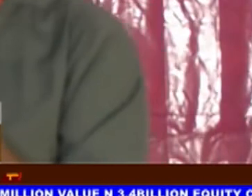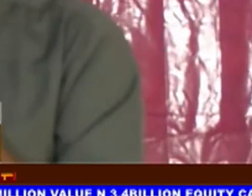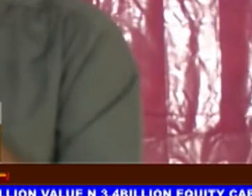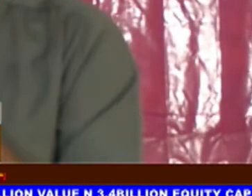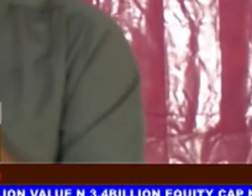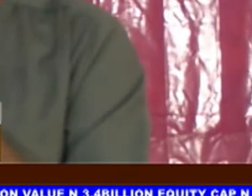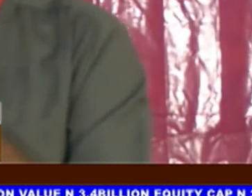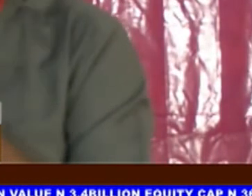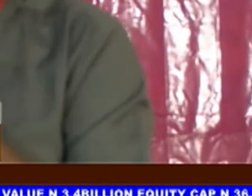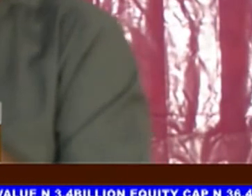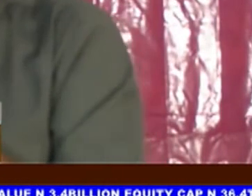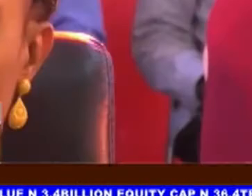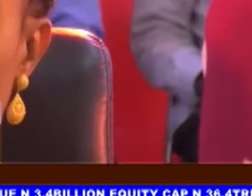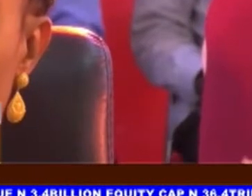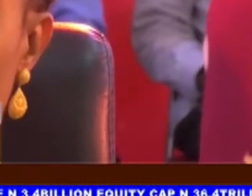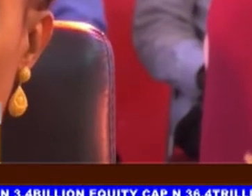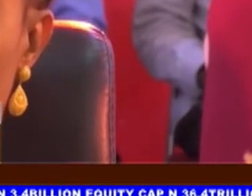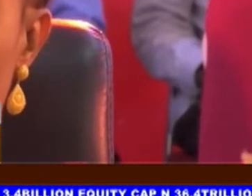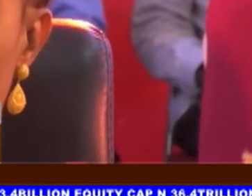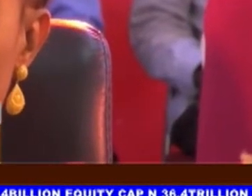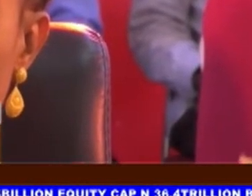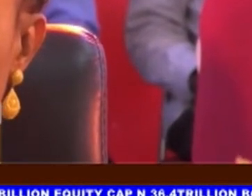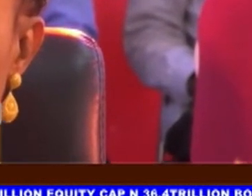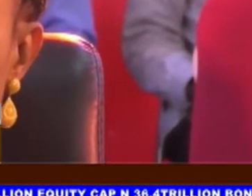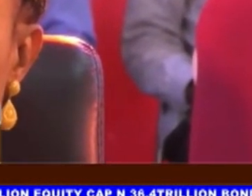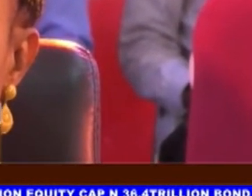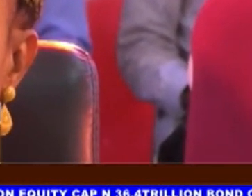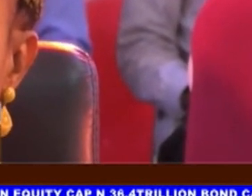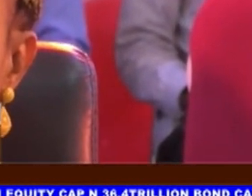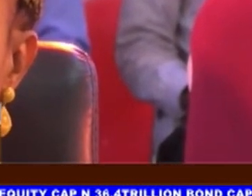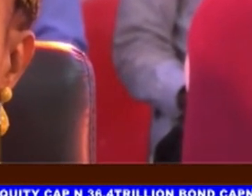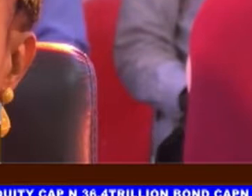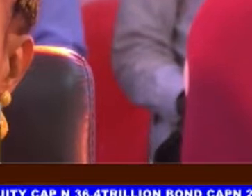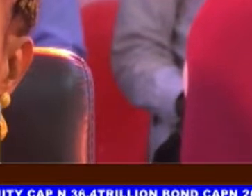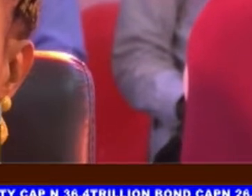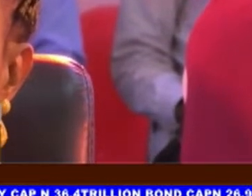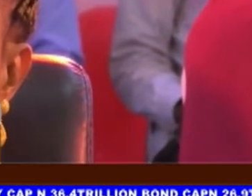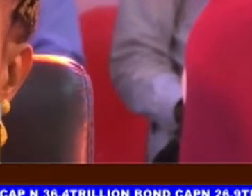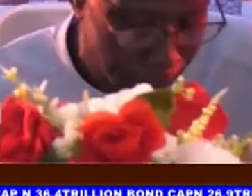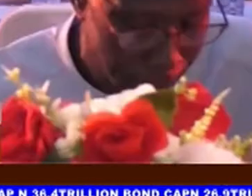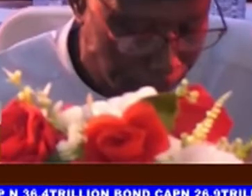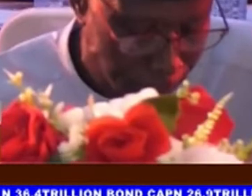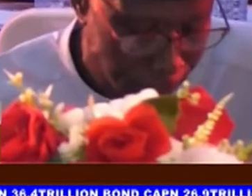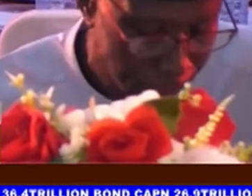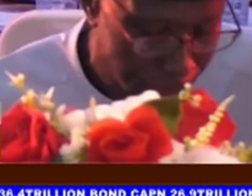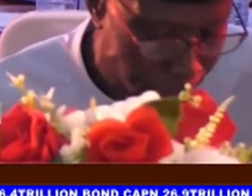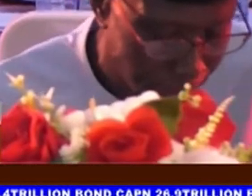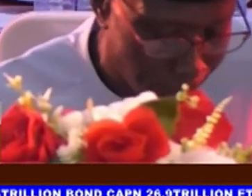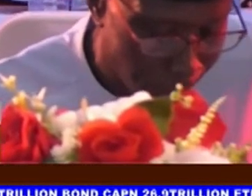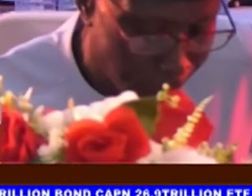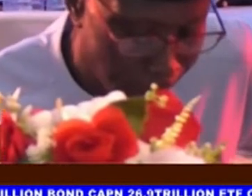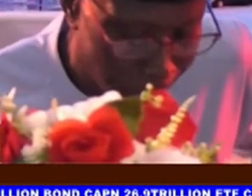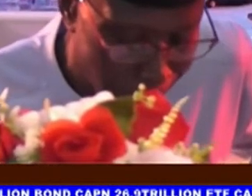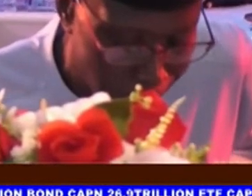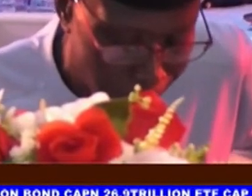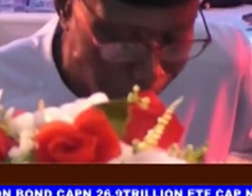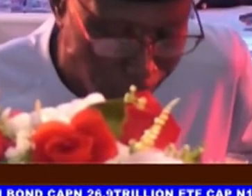They recommend inclusion of the P4P in school curriculum by the Ministry of Education in